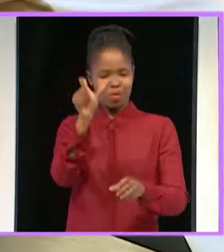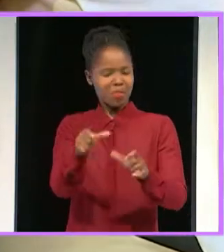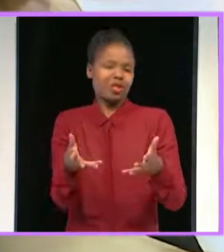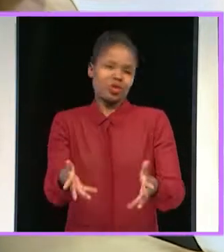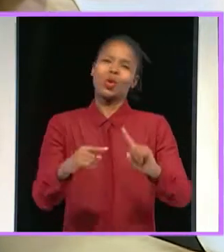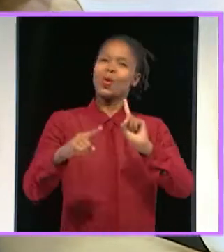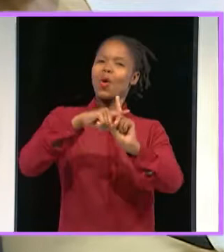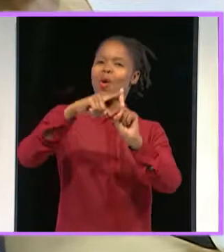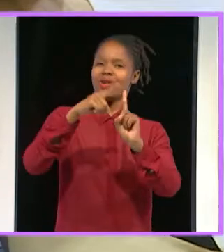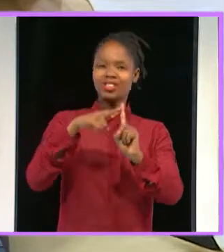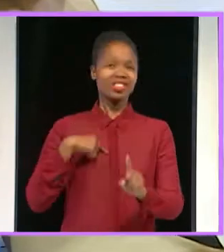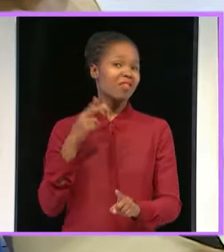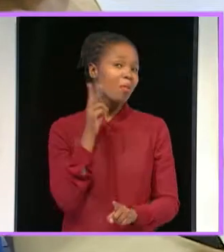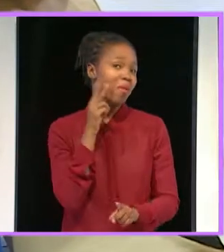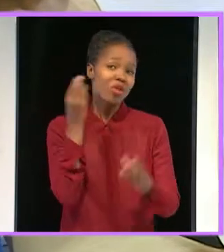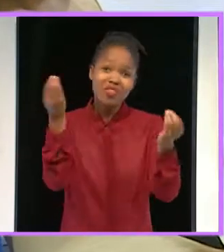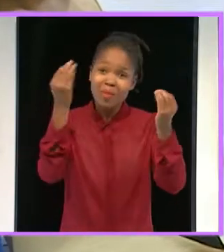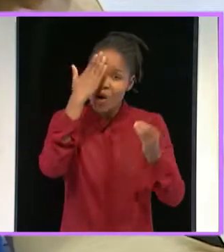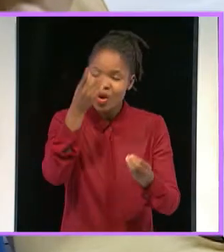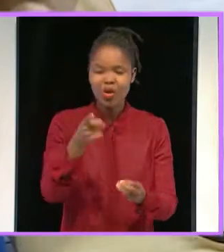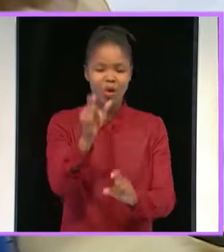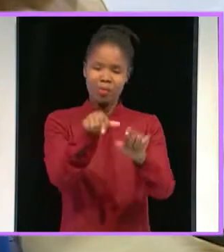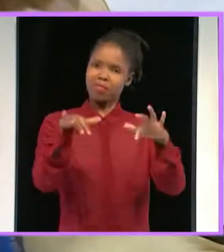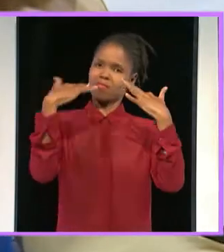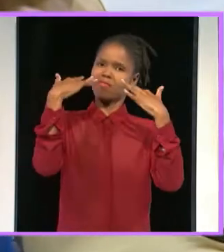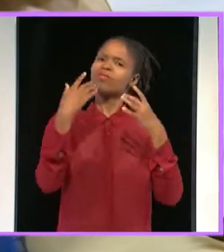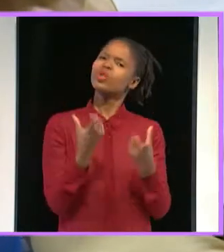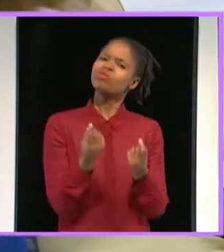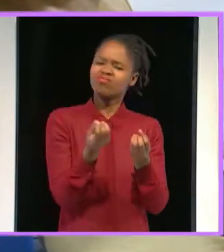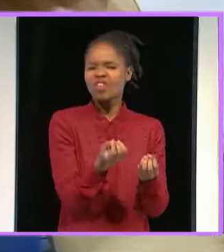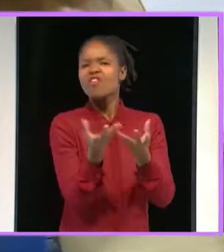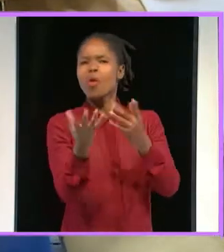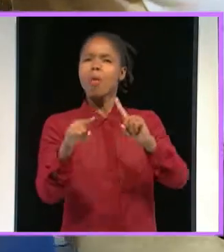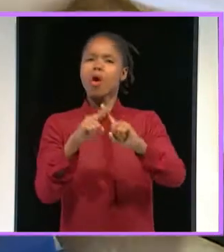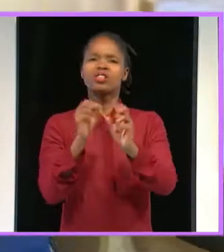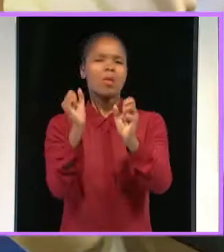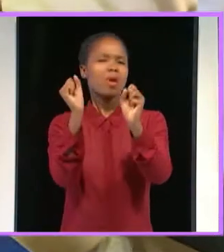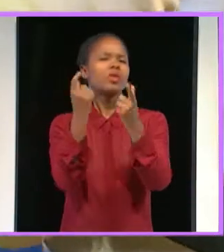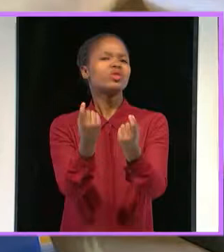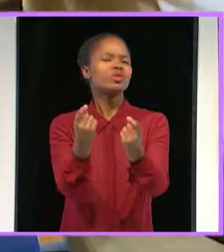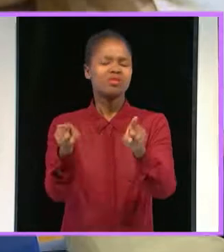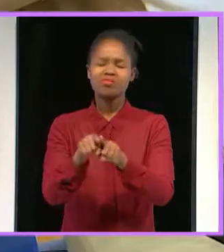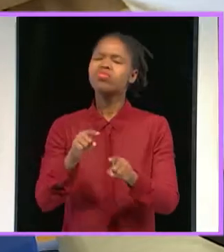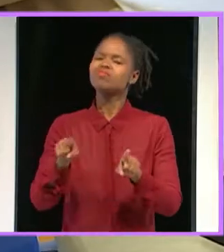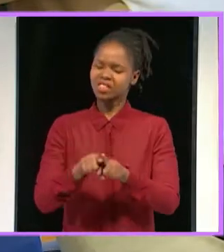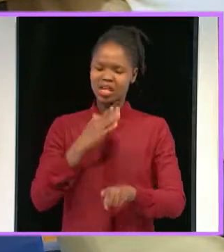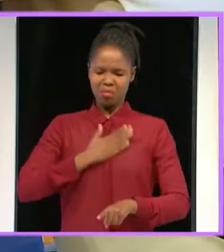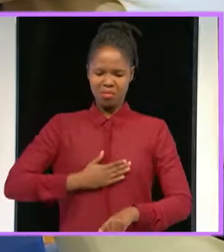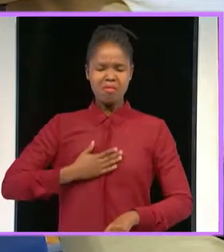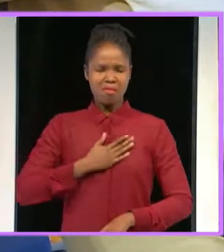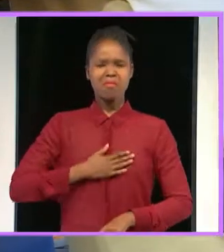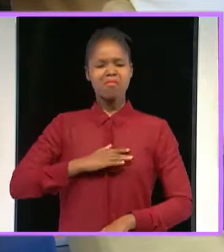Thomas, any message for spring, any message for anyone who feels like they're feeling sorry for